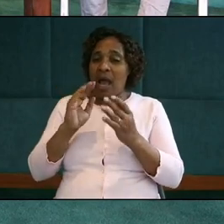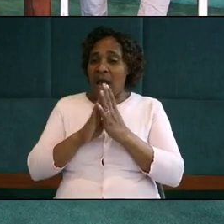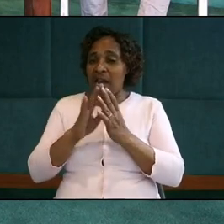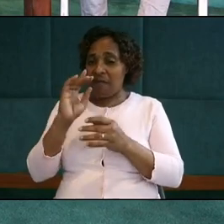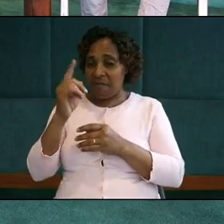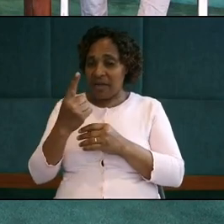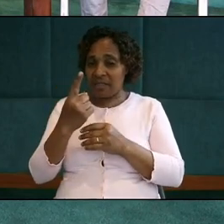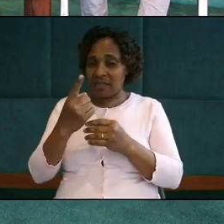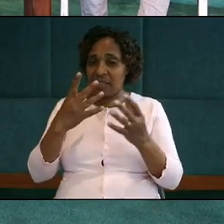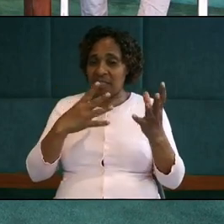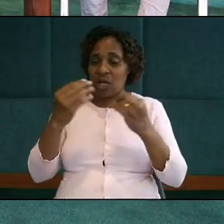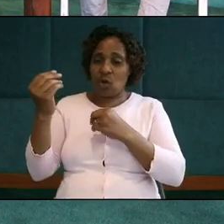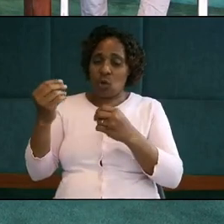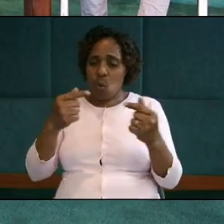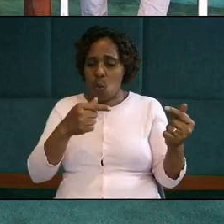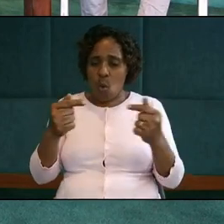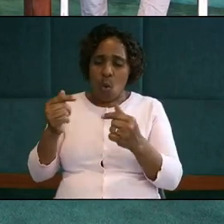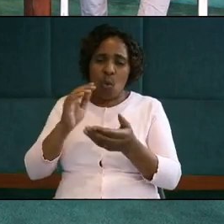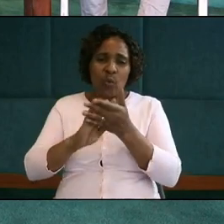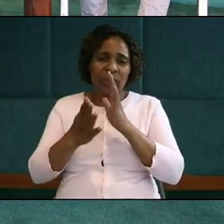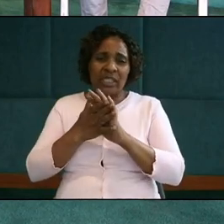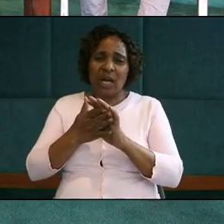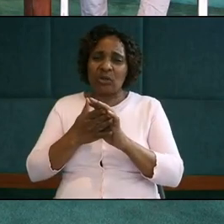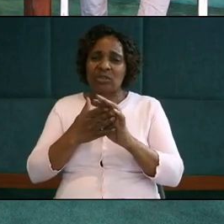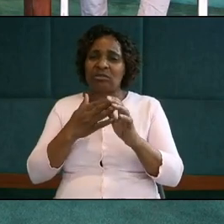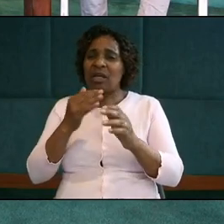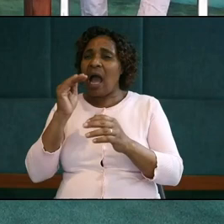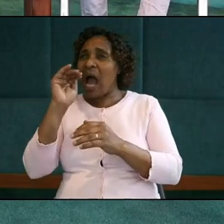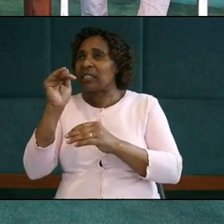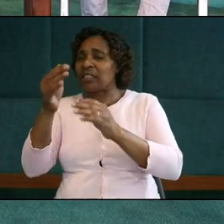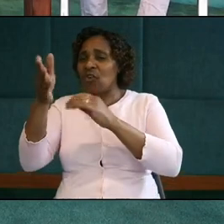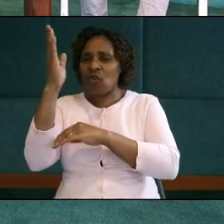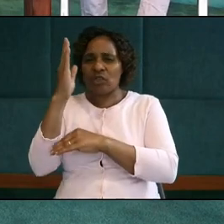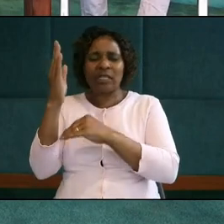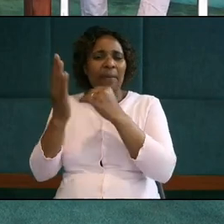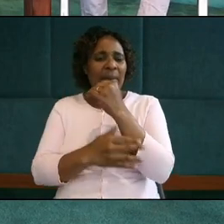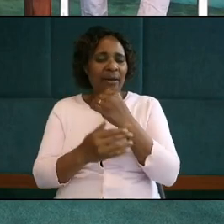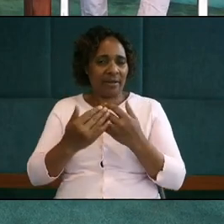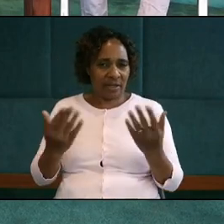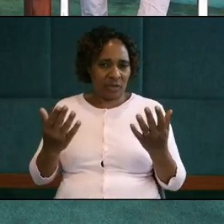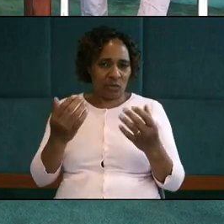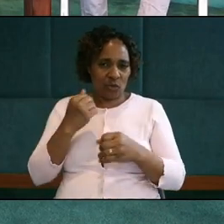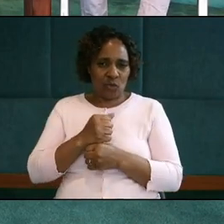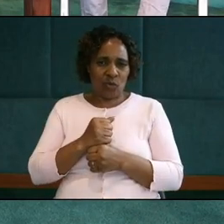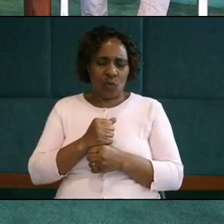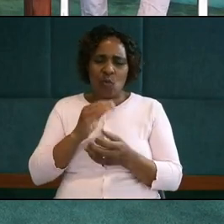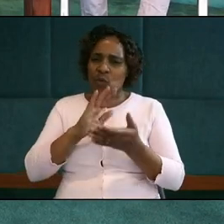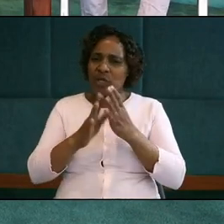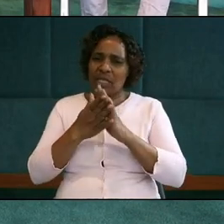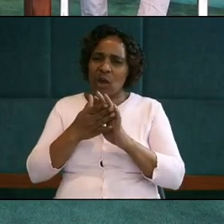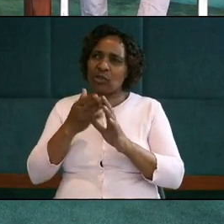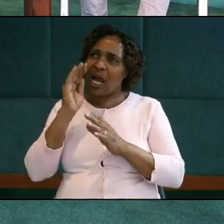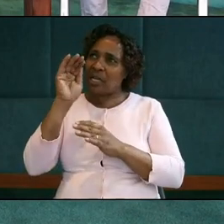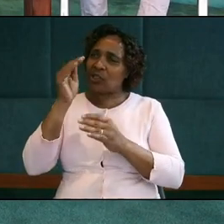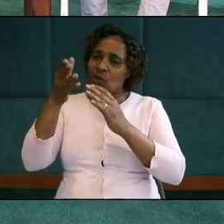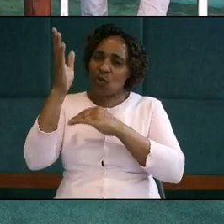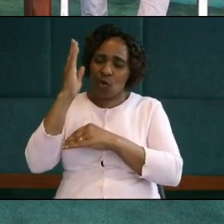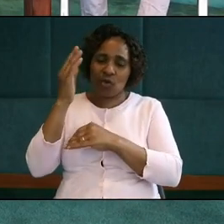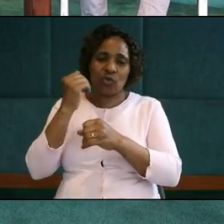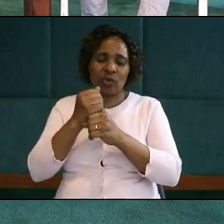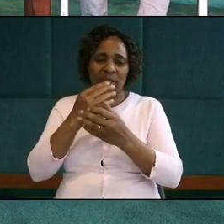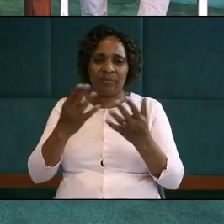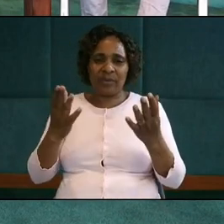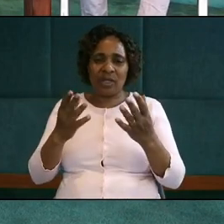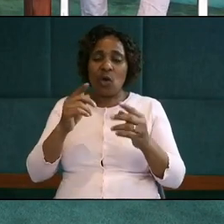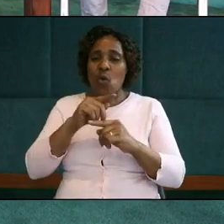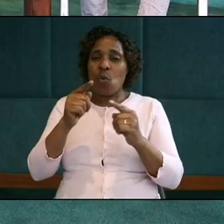all, they'd even gone into the war without consulting God. Mm-hmm. So that was already a bad thing to do, mm-hmm. you see. They're not consulted God or something. Yeah. And then